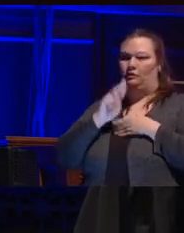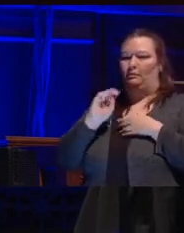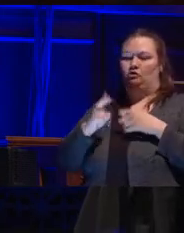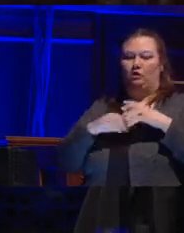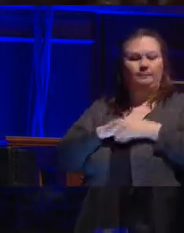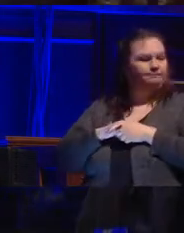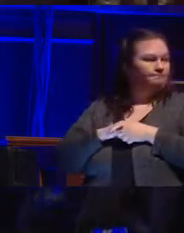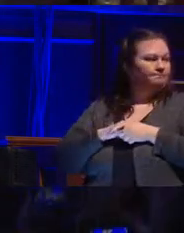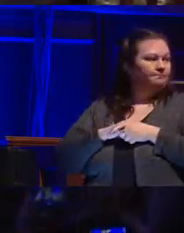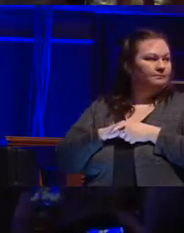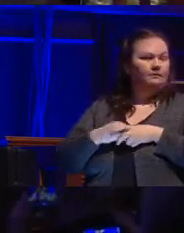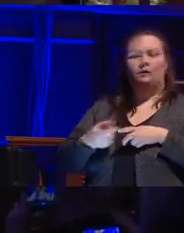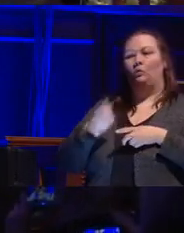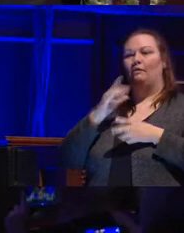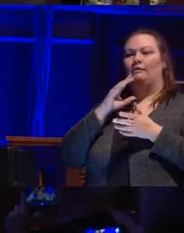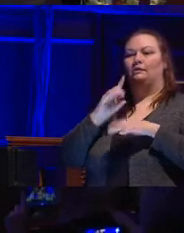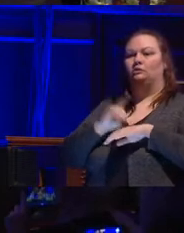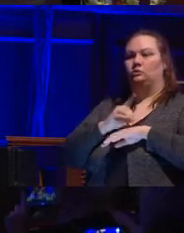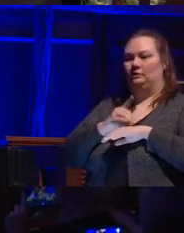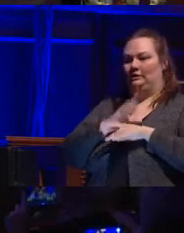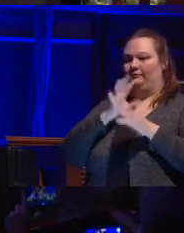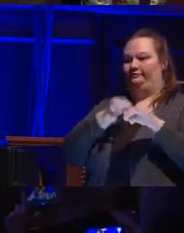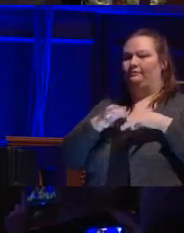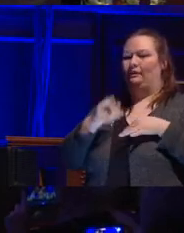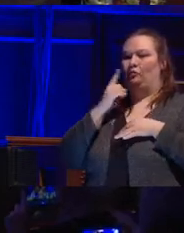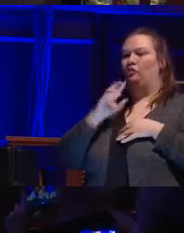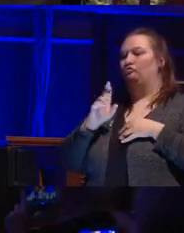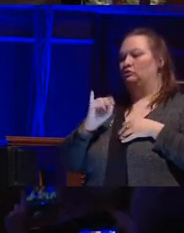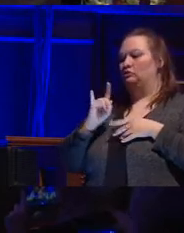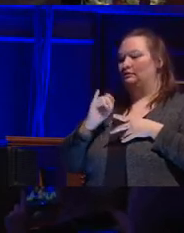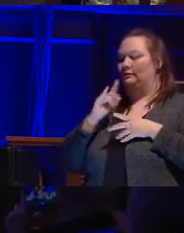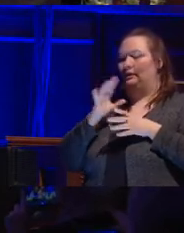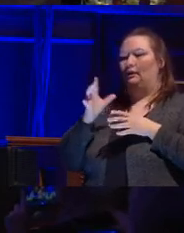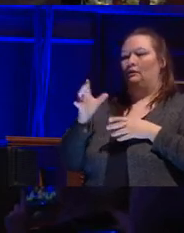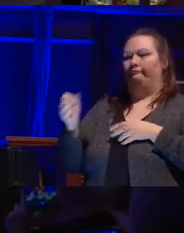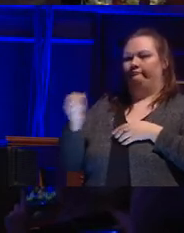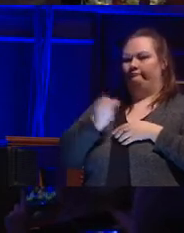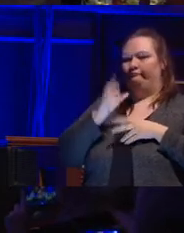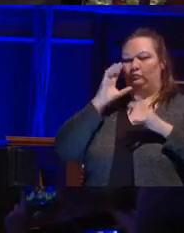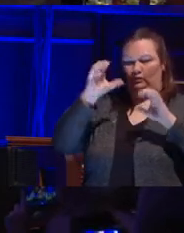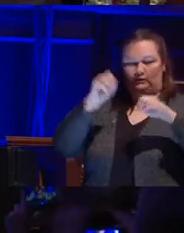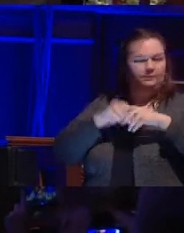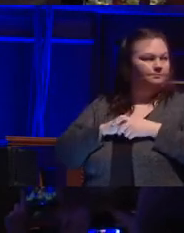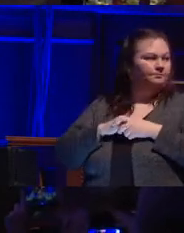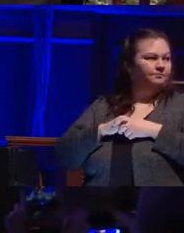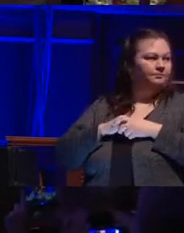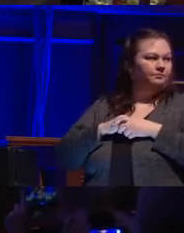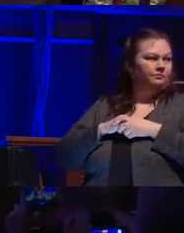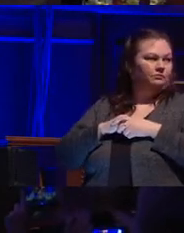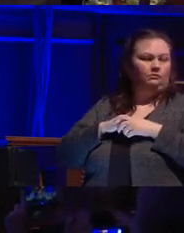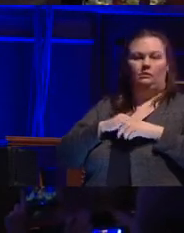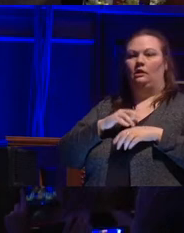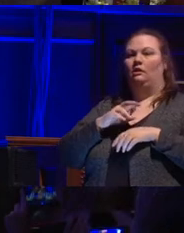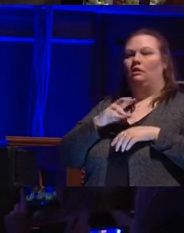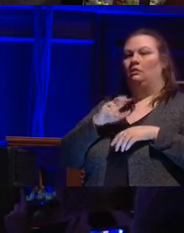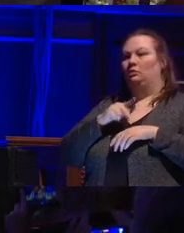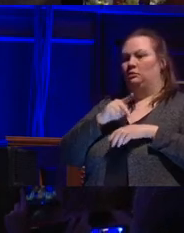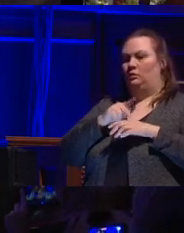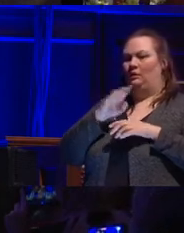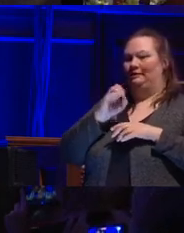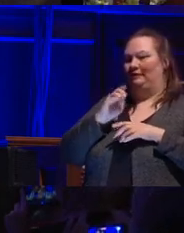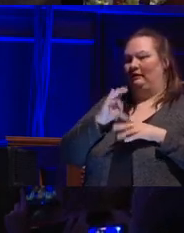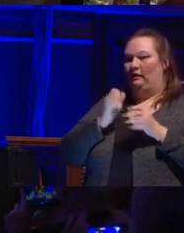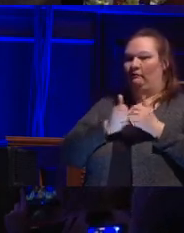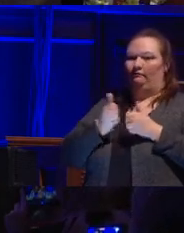Michigan. One of the duties prescribed for the regents is the election of the president, the principal executive officer of the